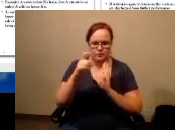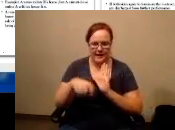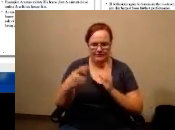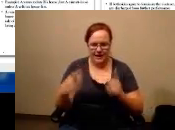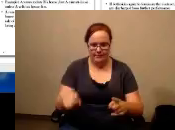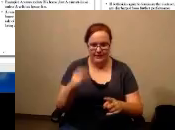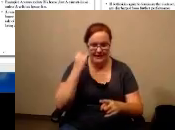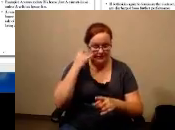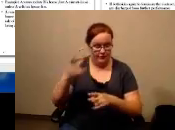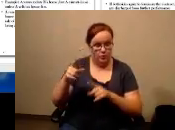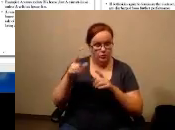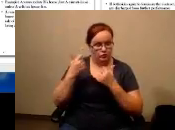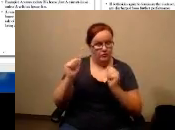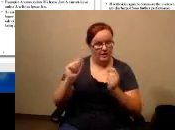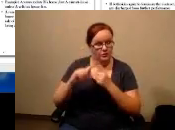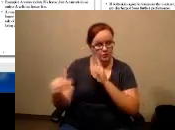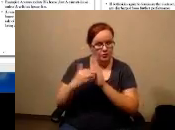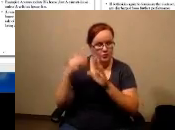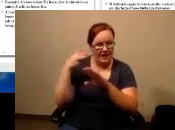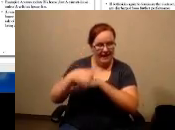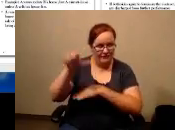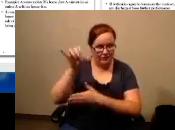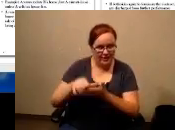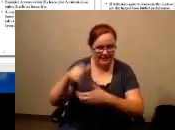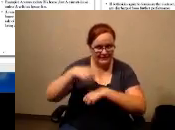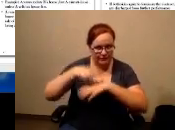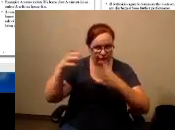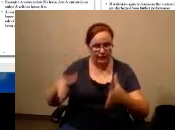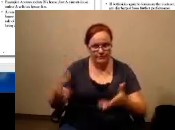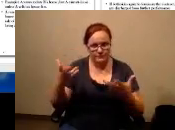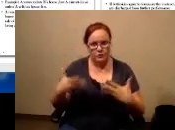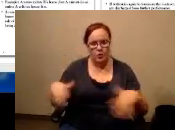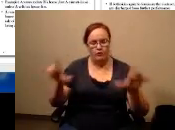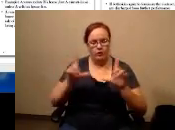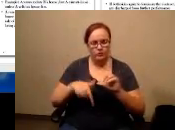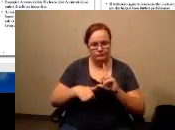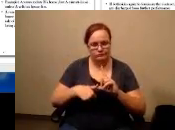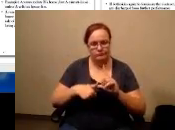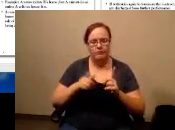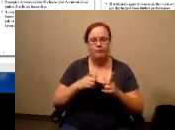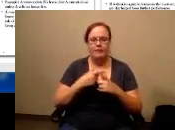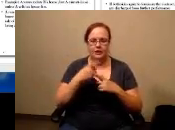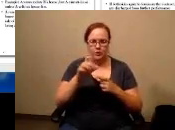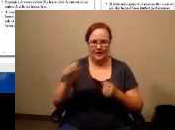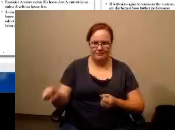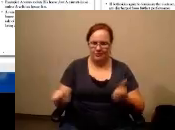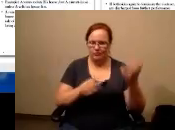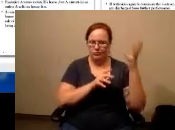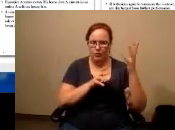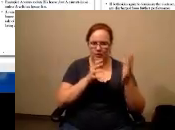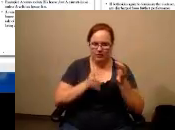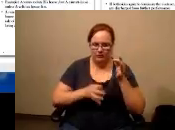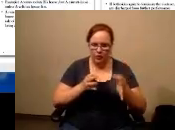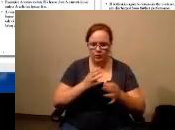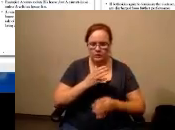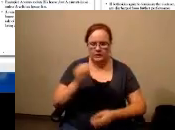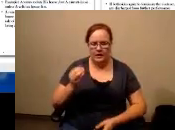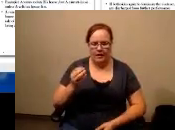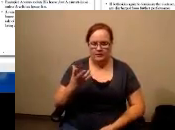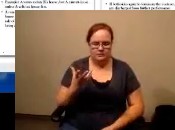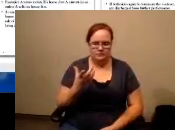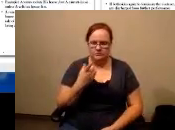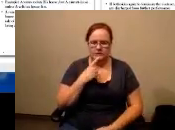that date, when the statute of limitations is expired, you can be thrown out of court and summary judgment entered against